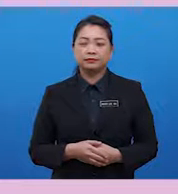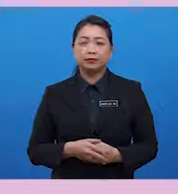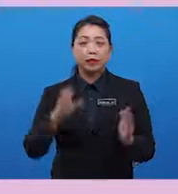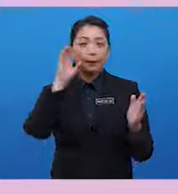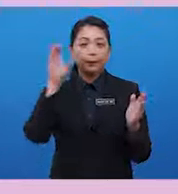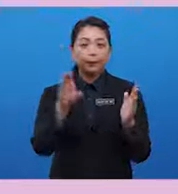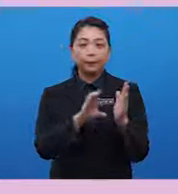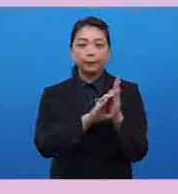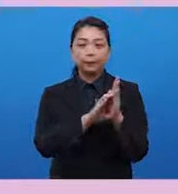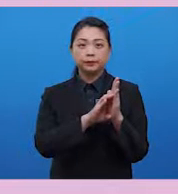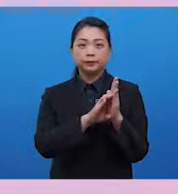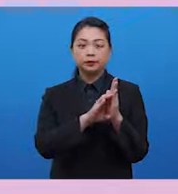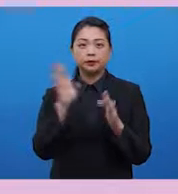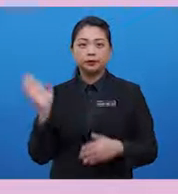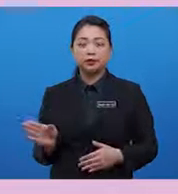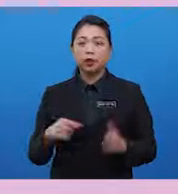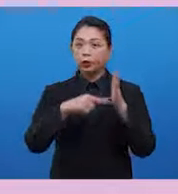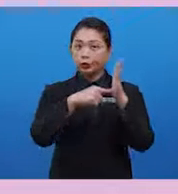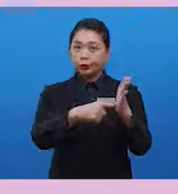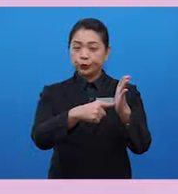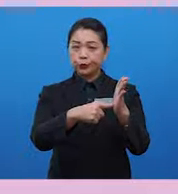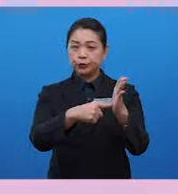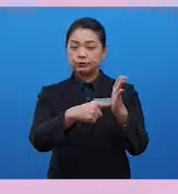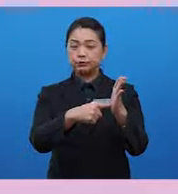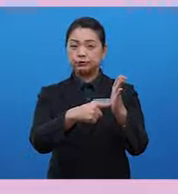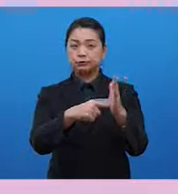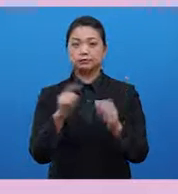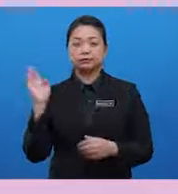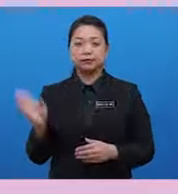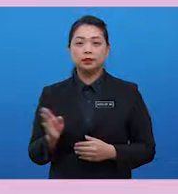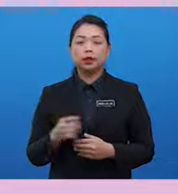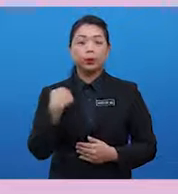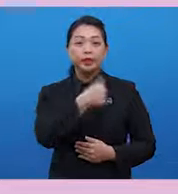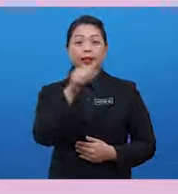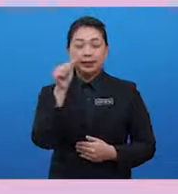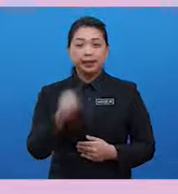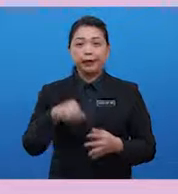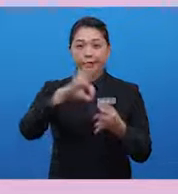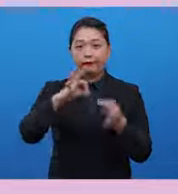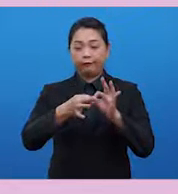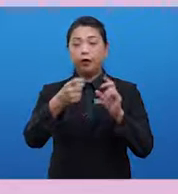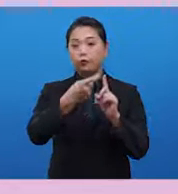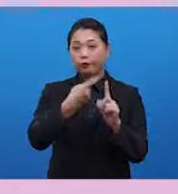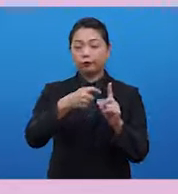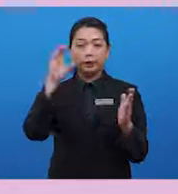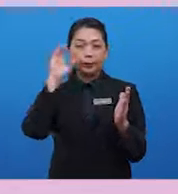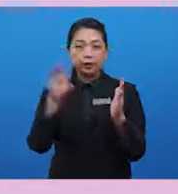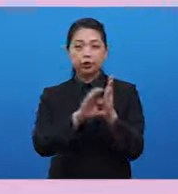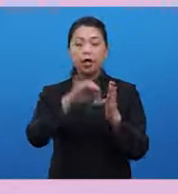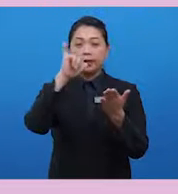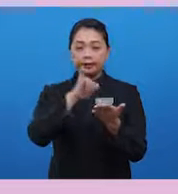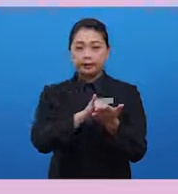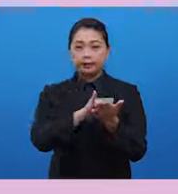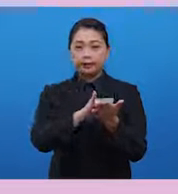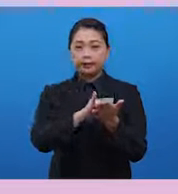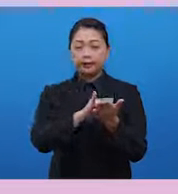Picture D shows a road sign. We can infer from the picture that the